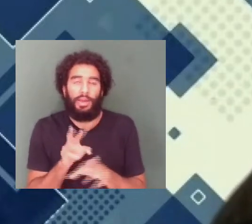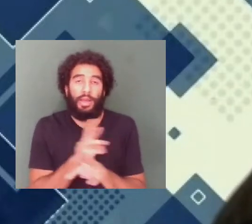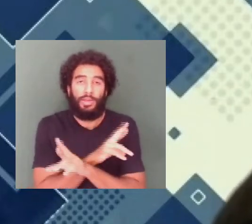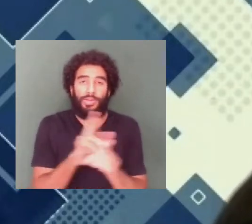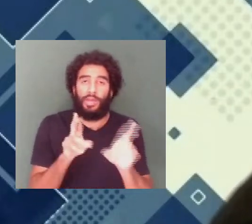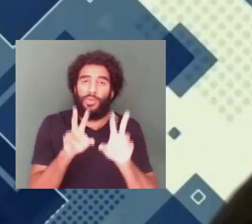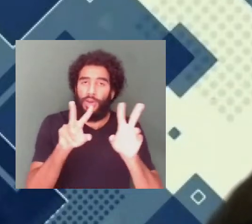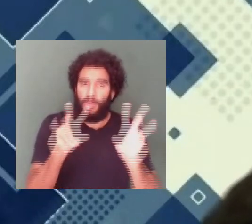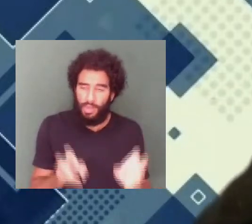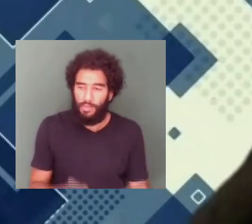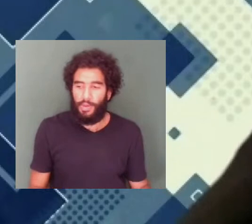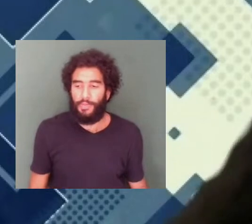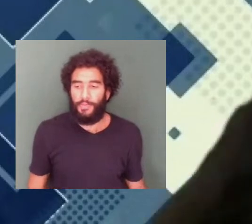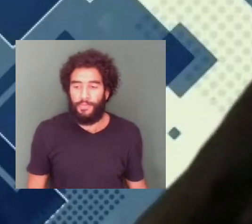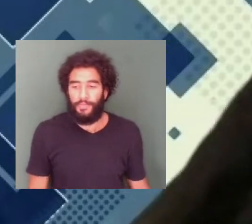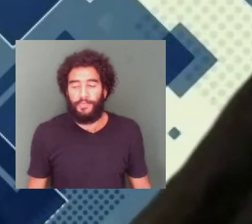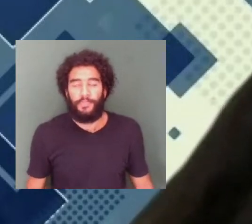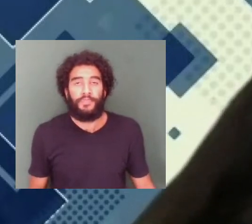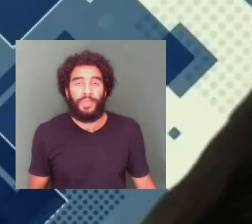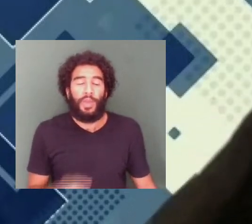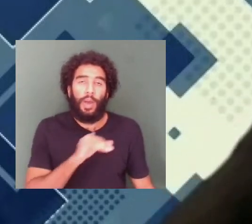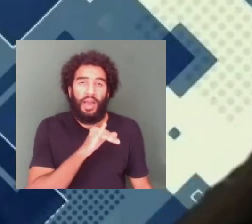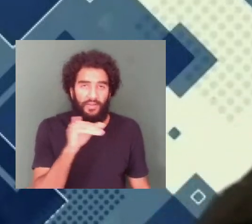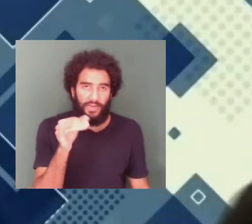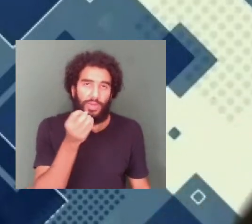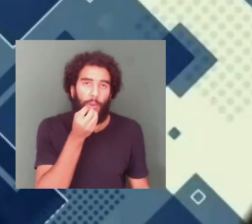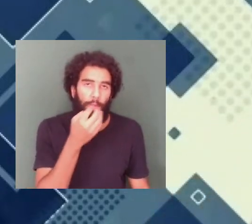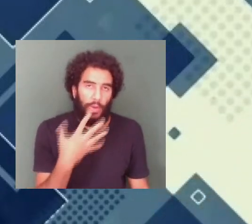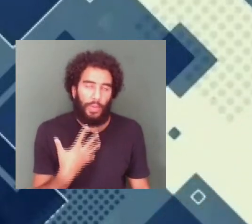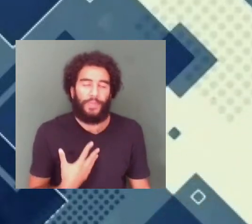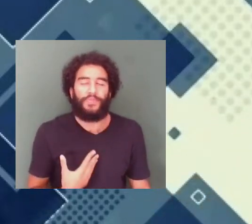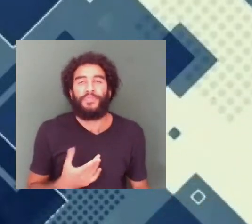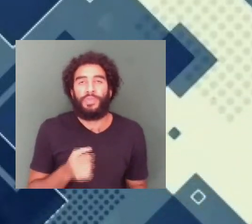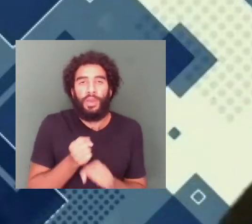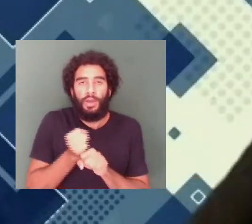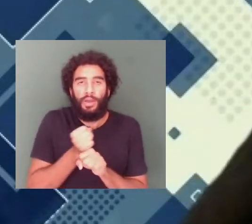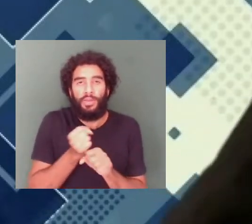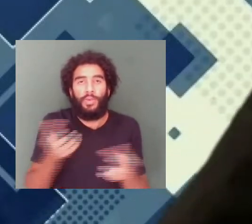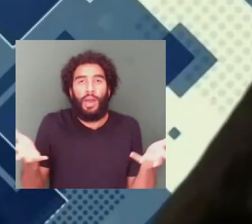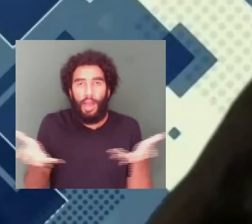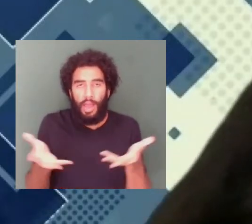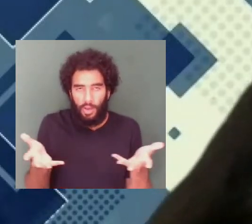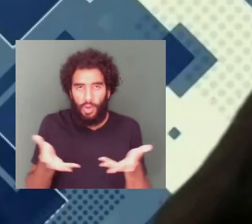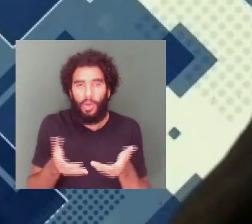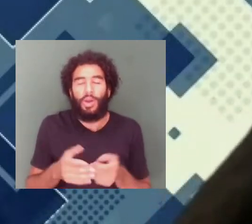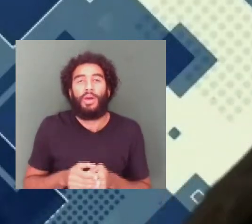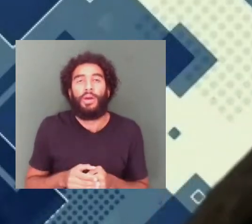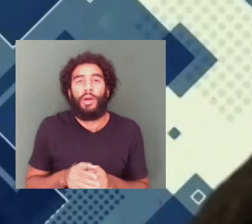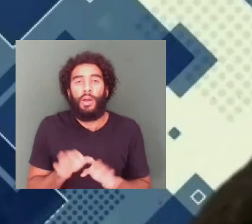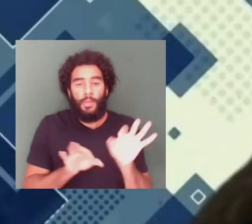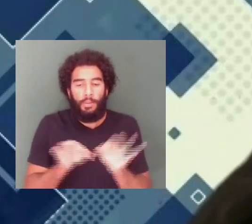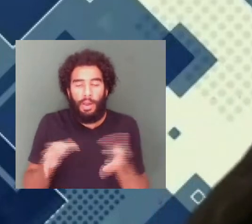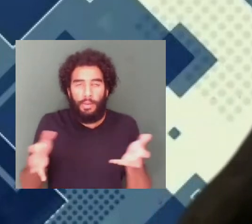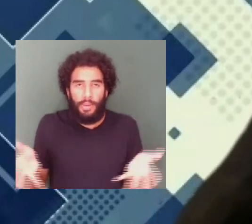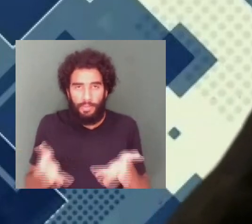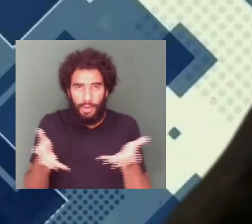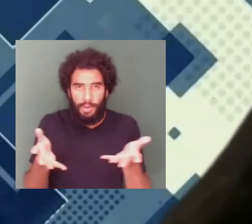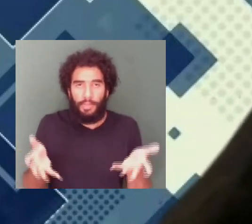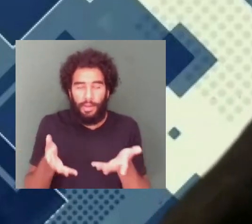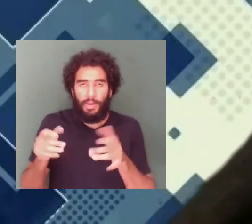monitor. And a good news is that this year we will also be